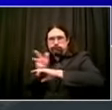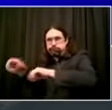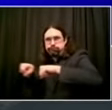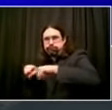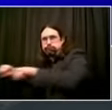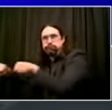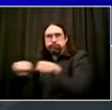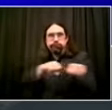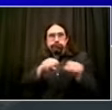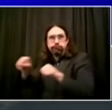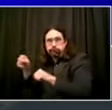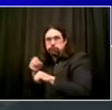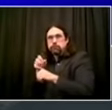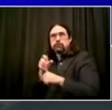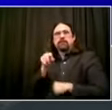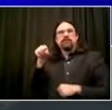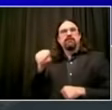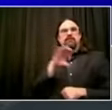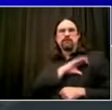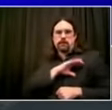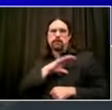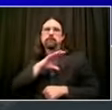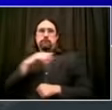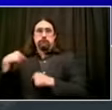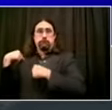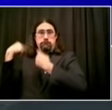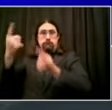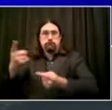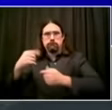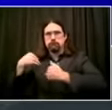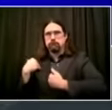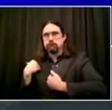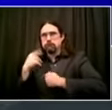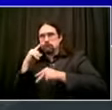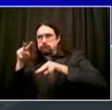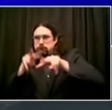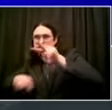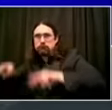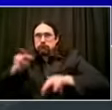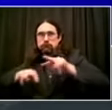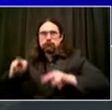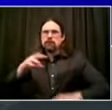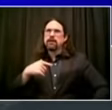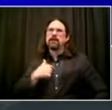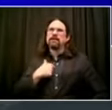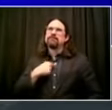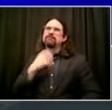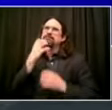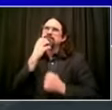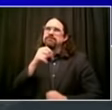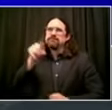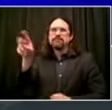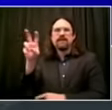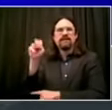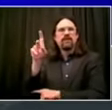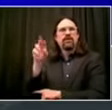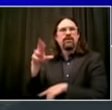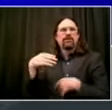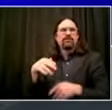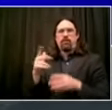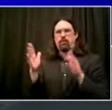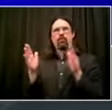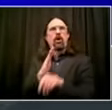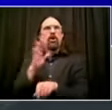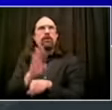So many people creating their own business, so many people trying to experience some version of that American dream that often